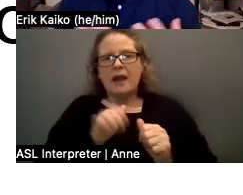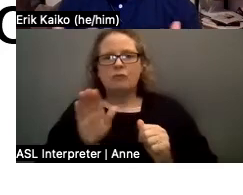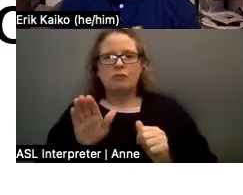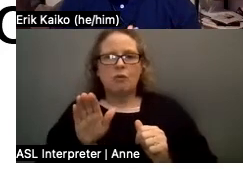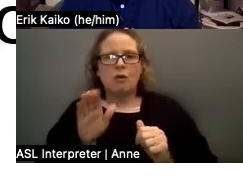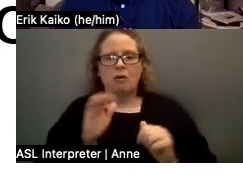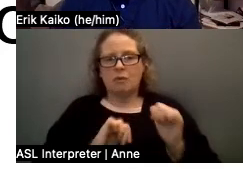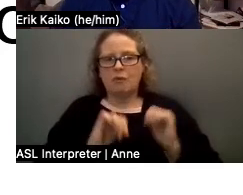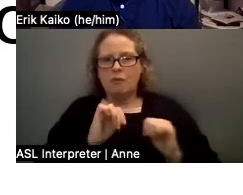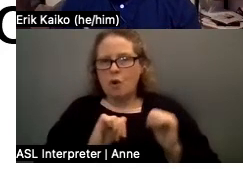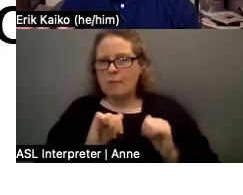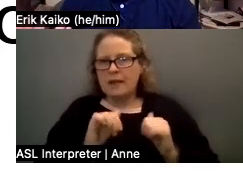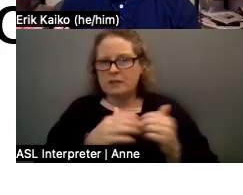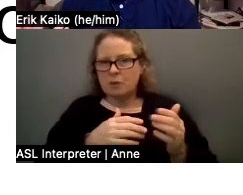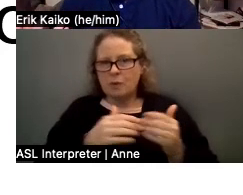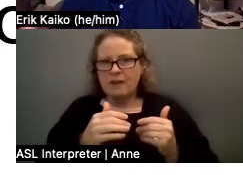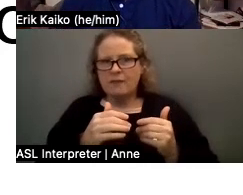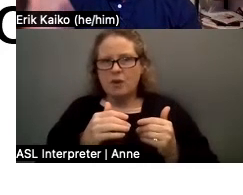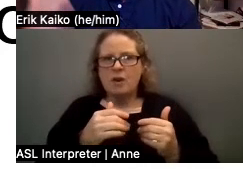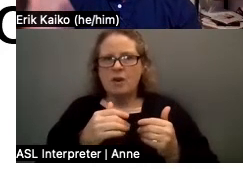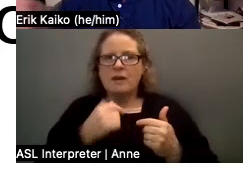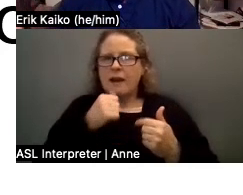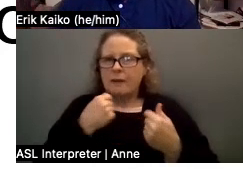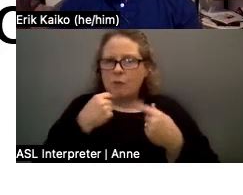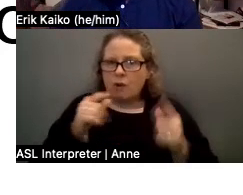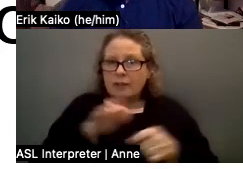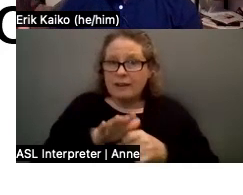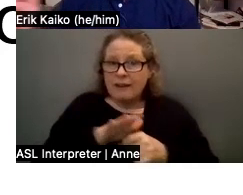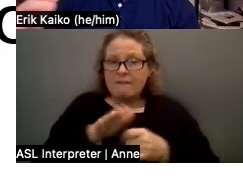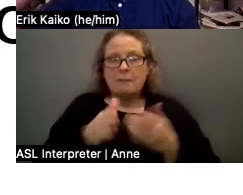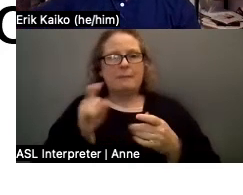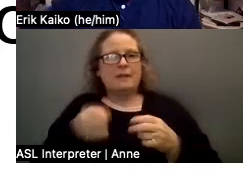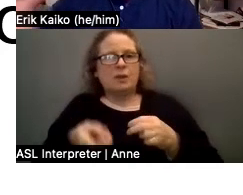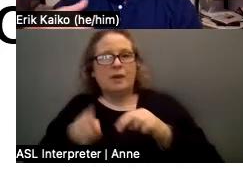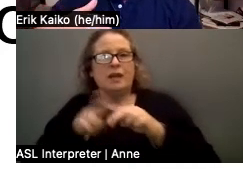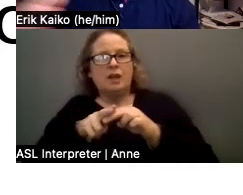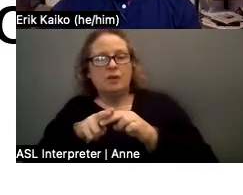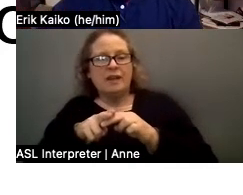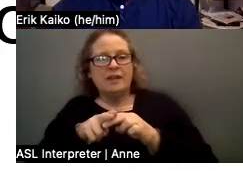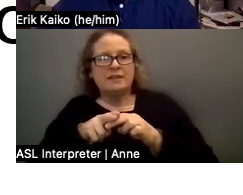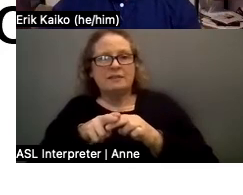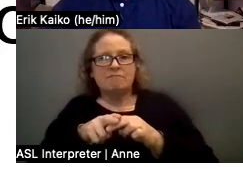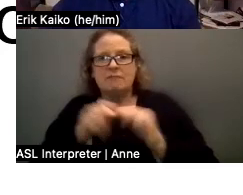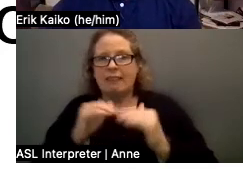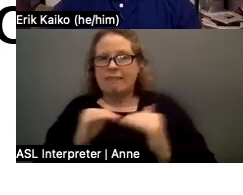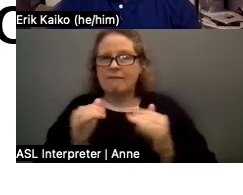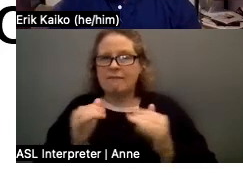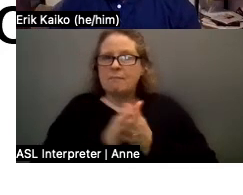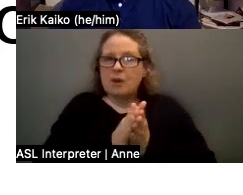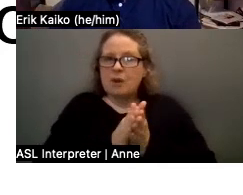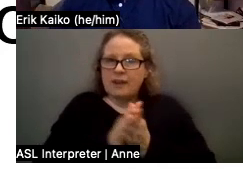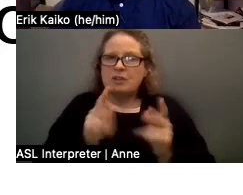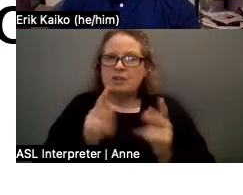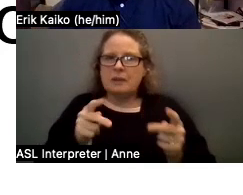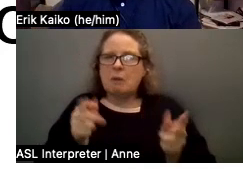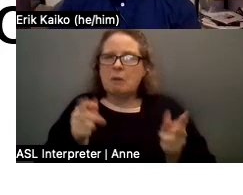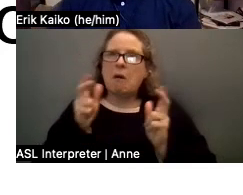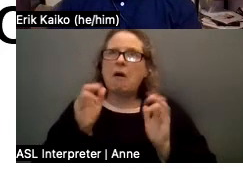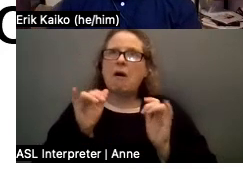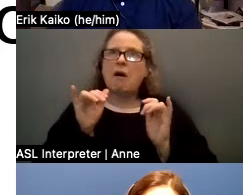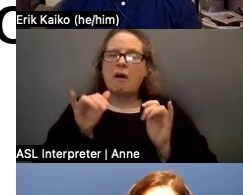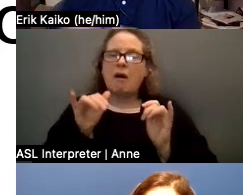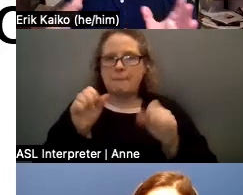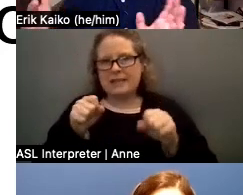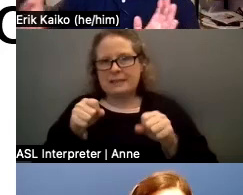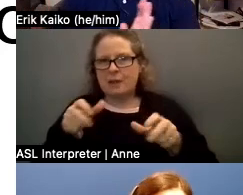performance or whatever it may be enough, that may be something to kind of increase the level of motivation amongst your potential audience.